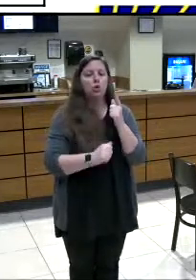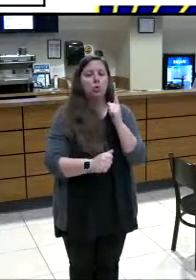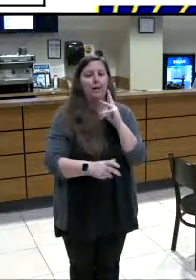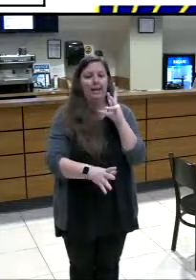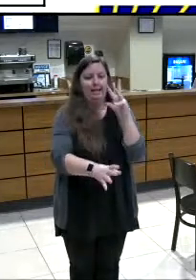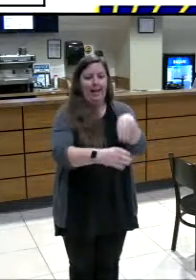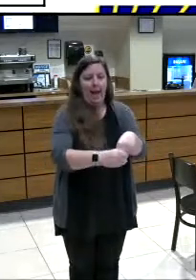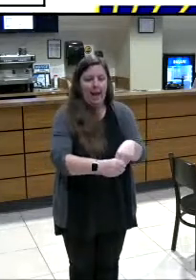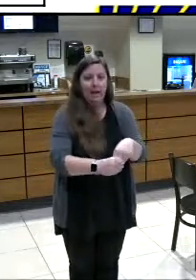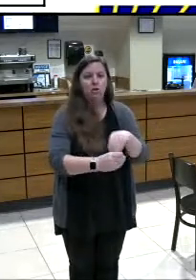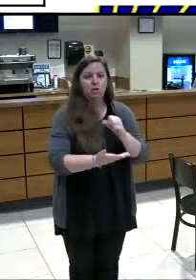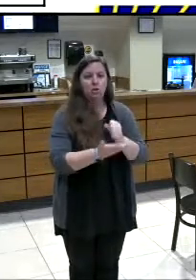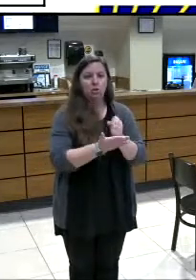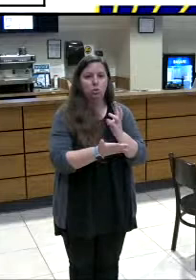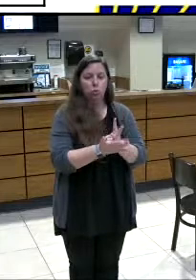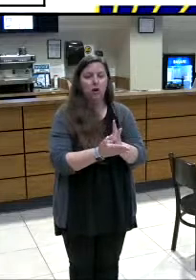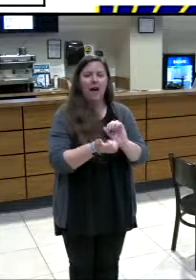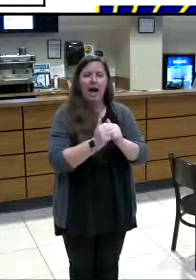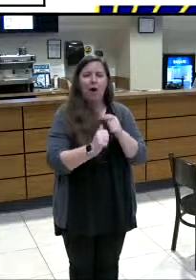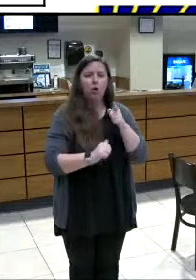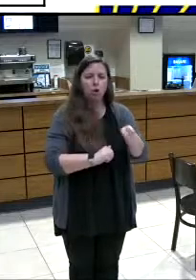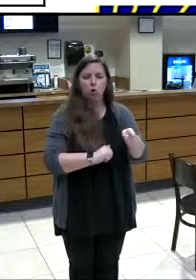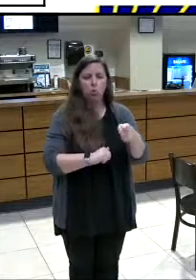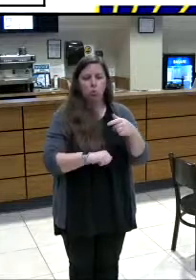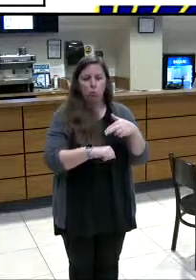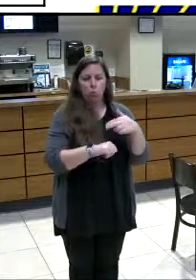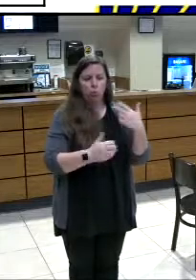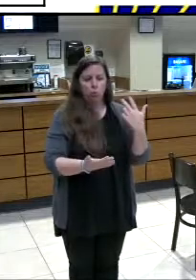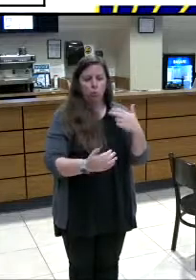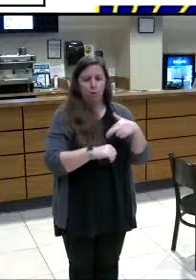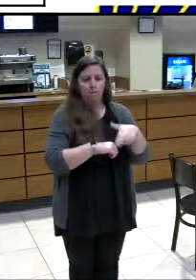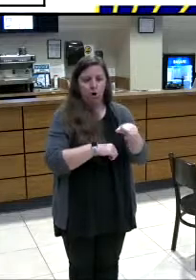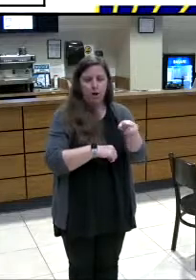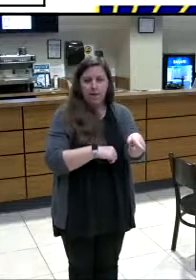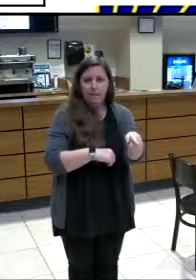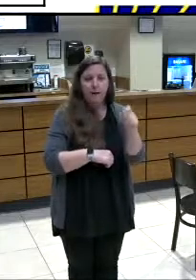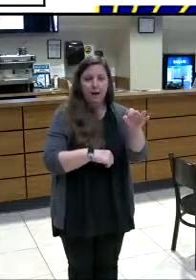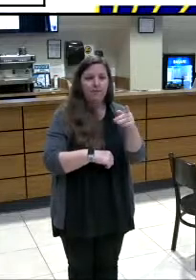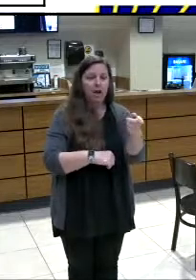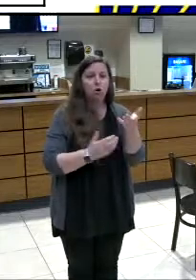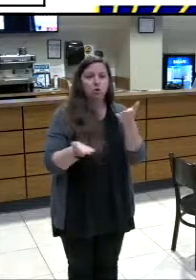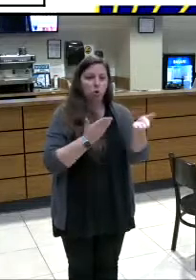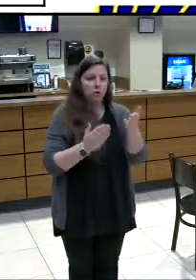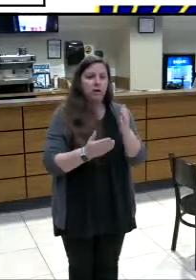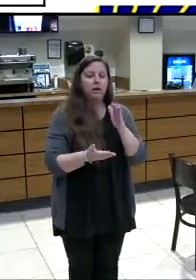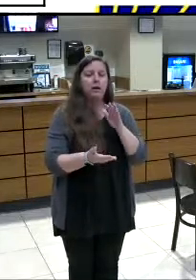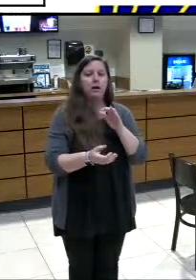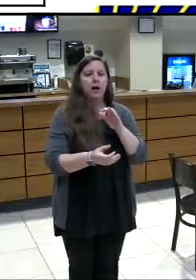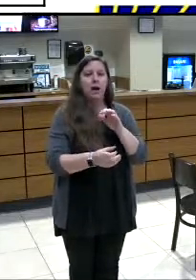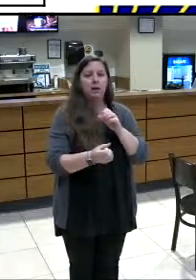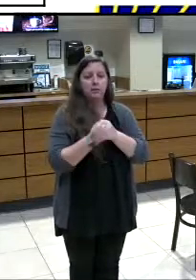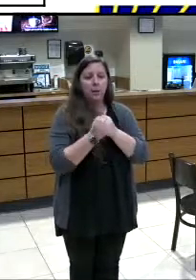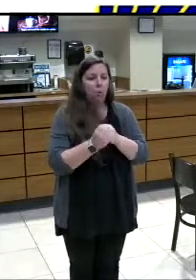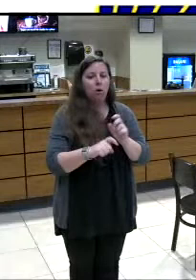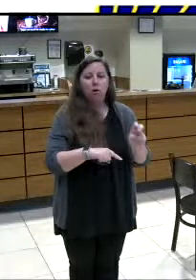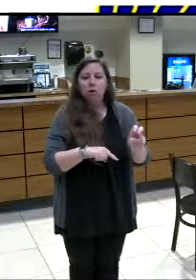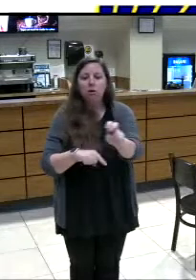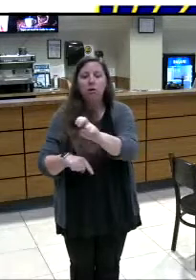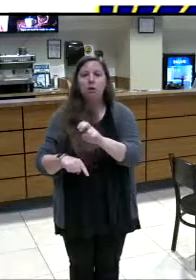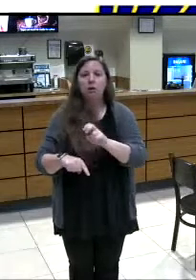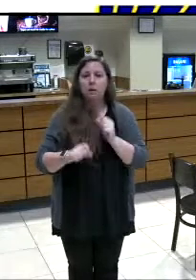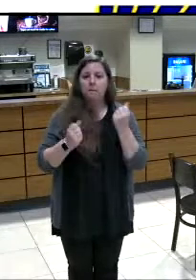How do we refer to them if they are serving and supporting multiple buildings? Well,